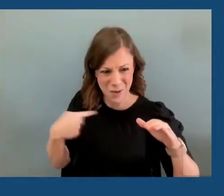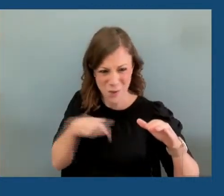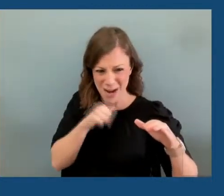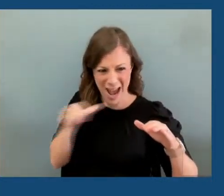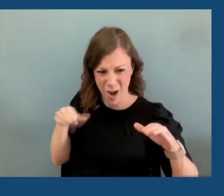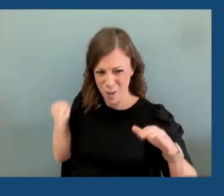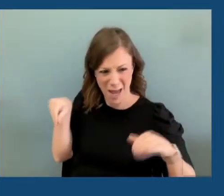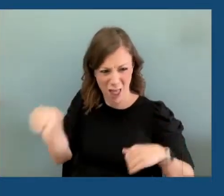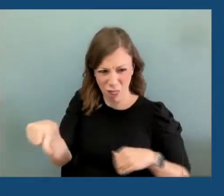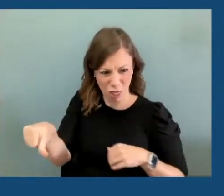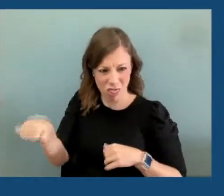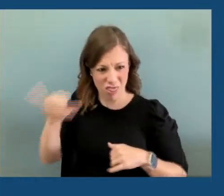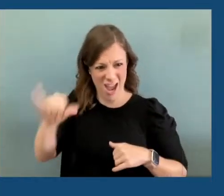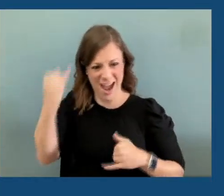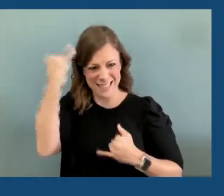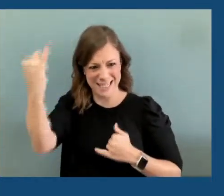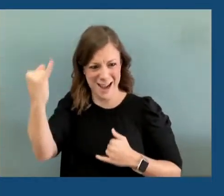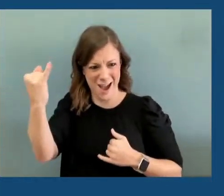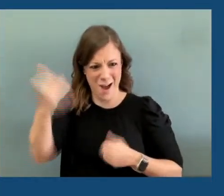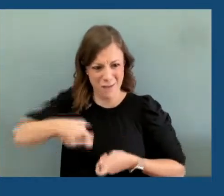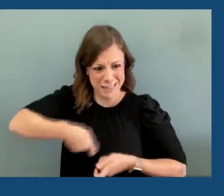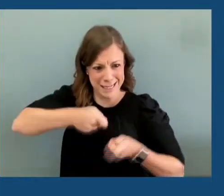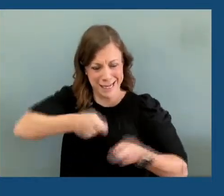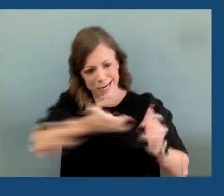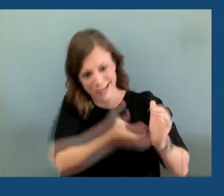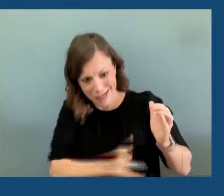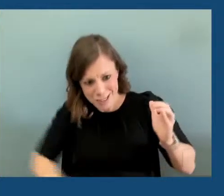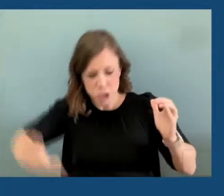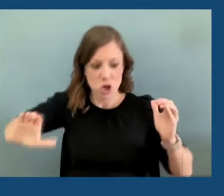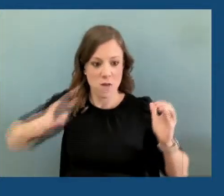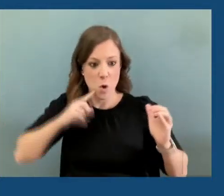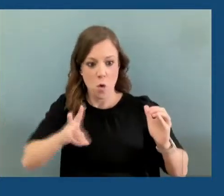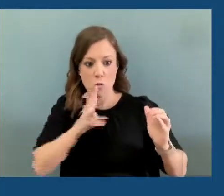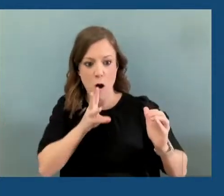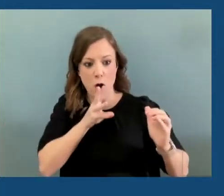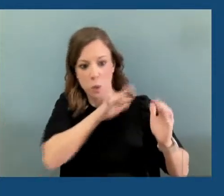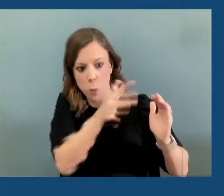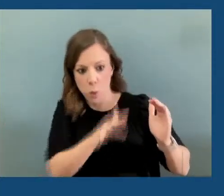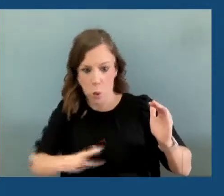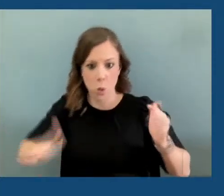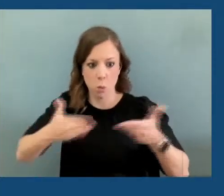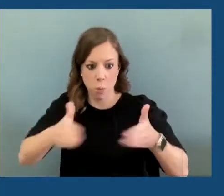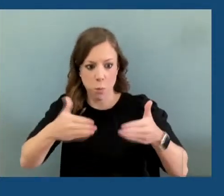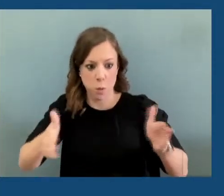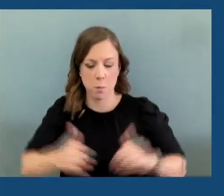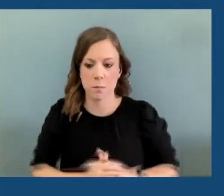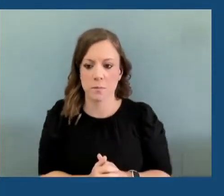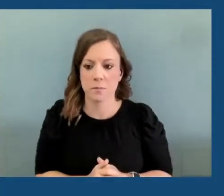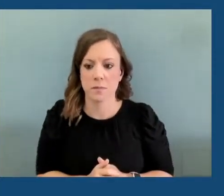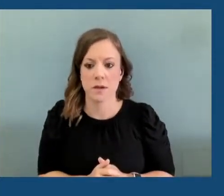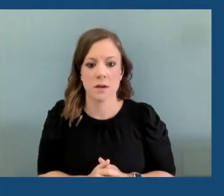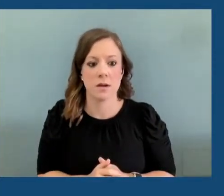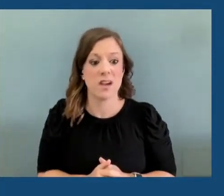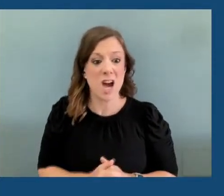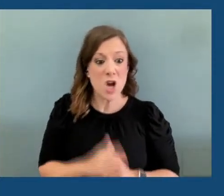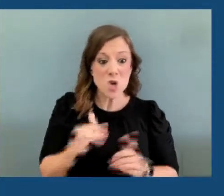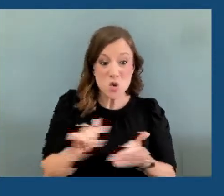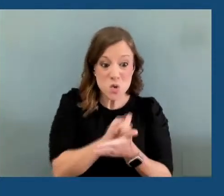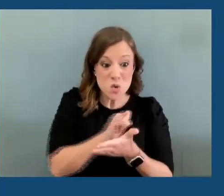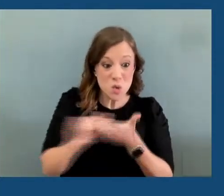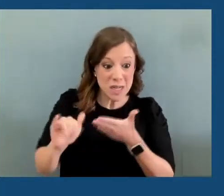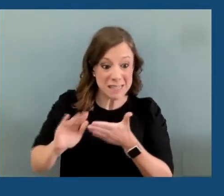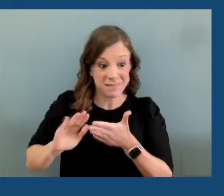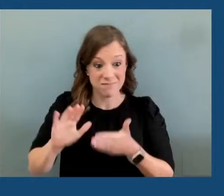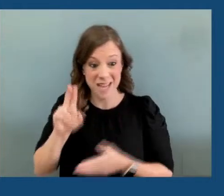idea. And look what it unleashed. Turned New York City from a little community into a